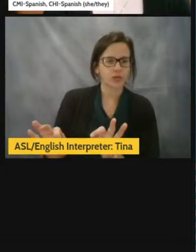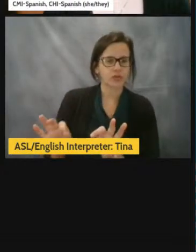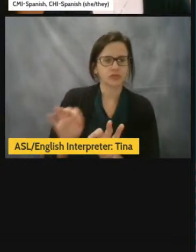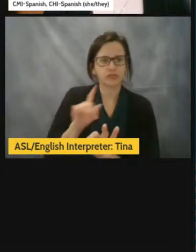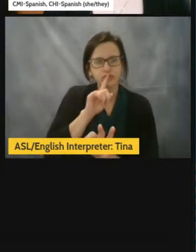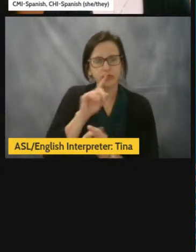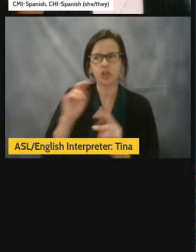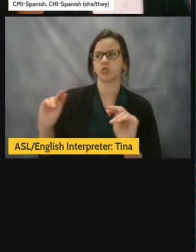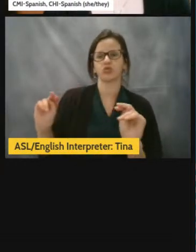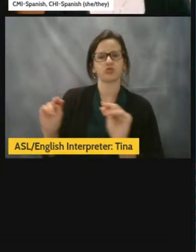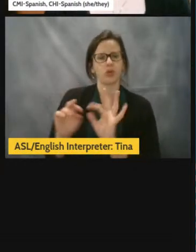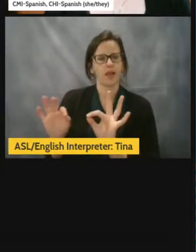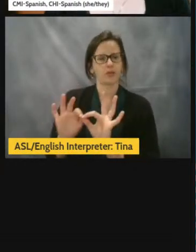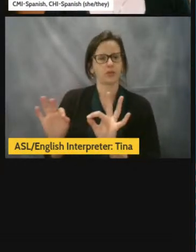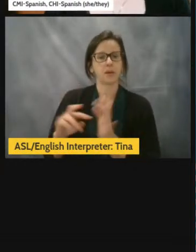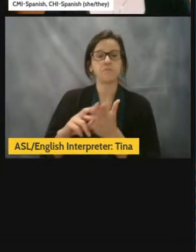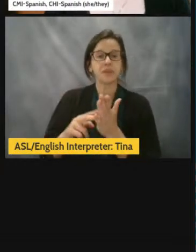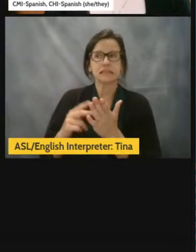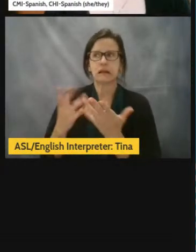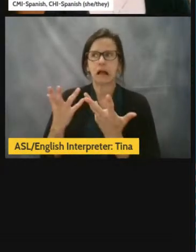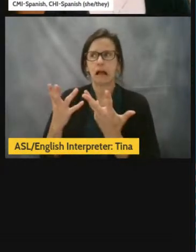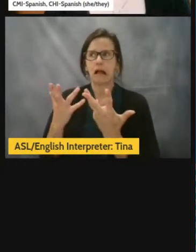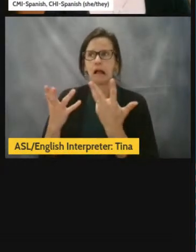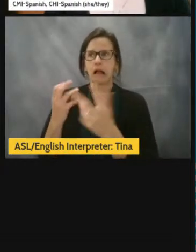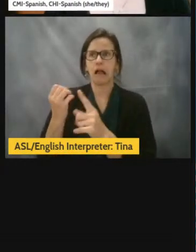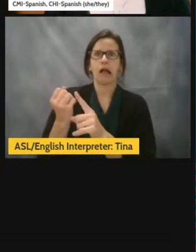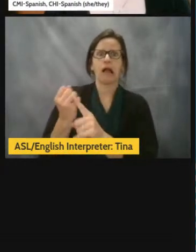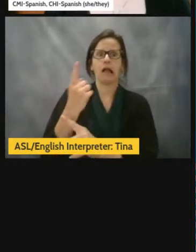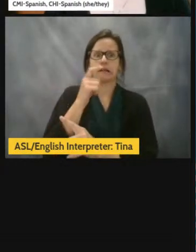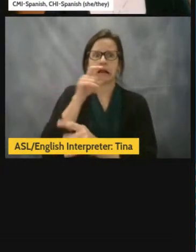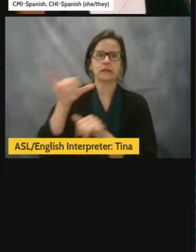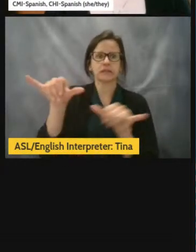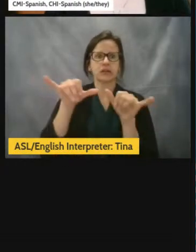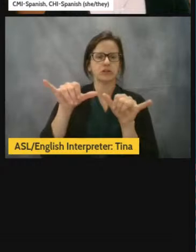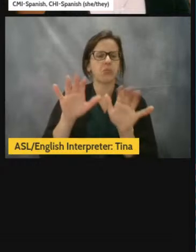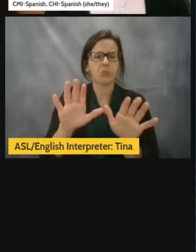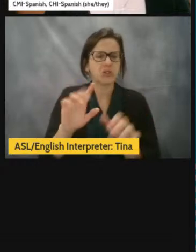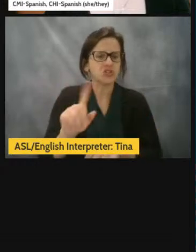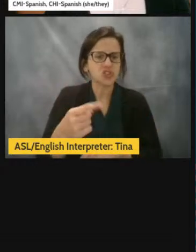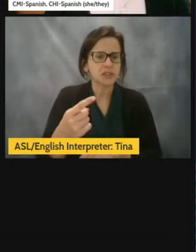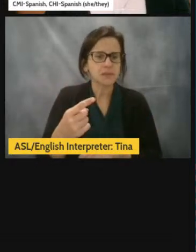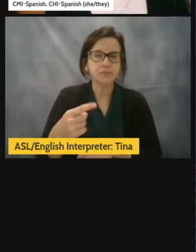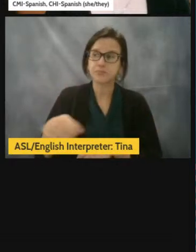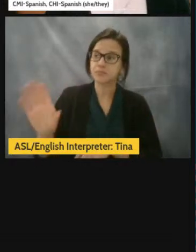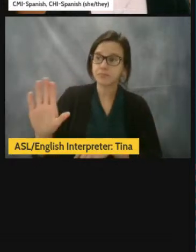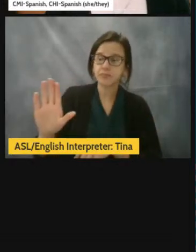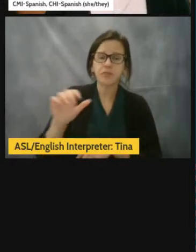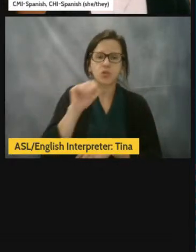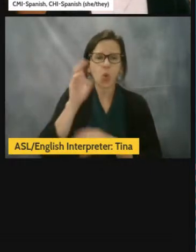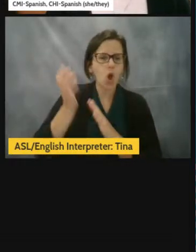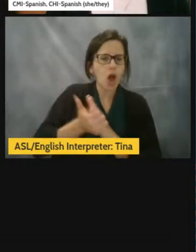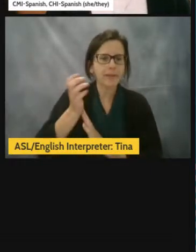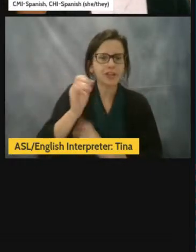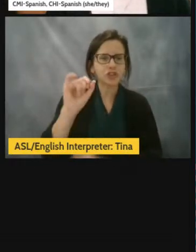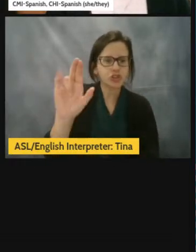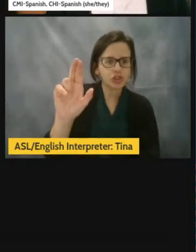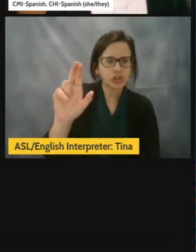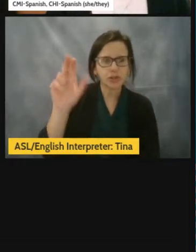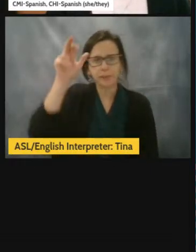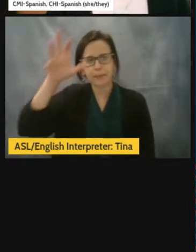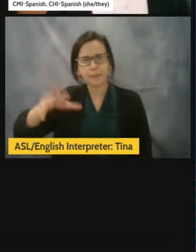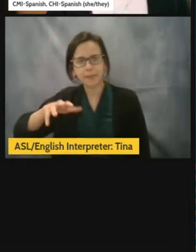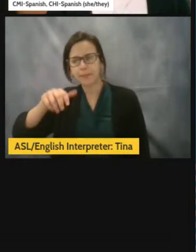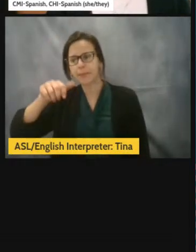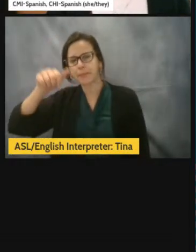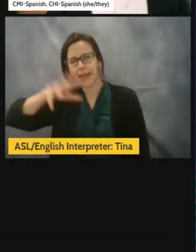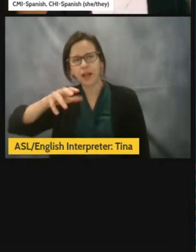unconventional language. It can be as simple as not automatically referring to someone as sir or ma'am based on their appearance or the